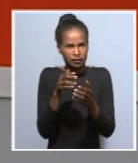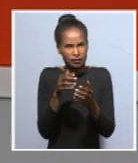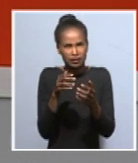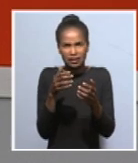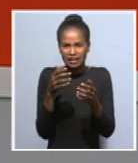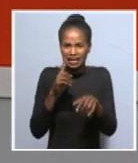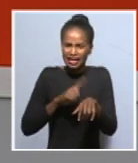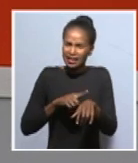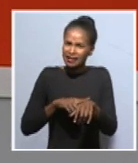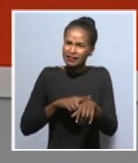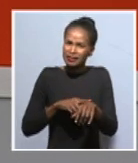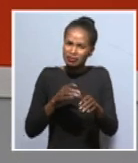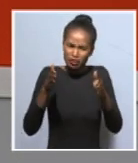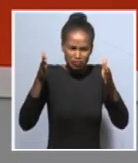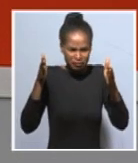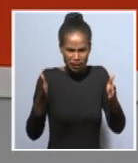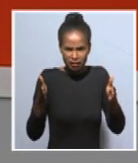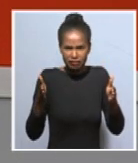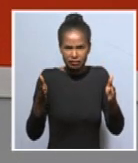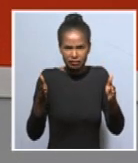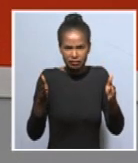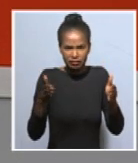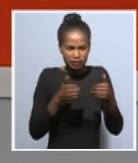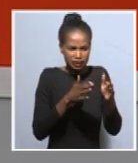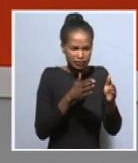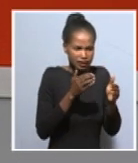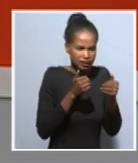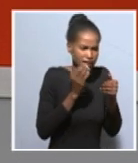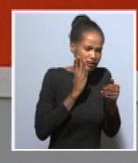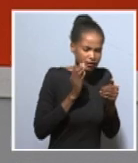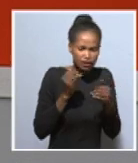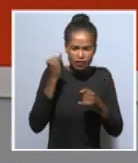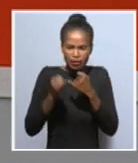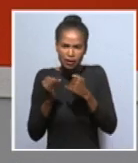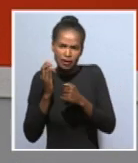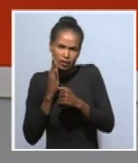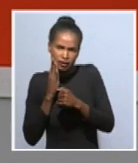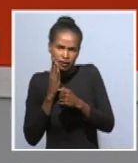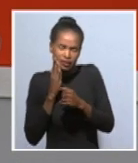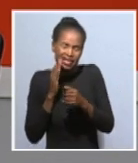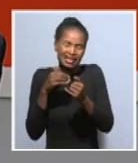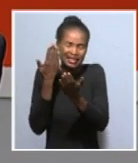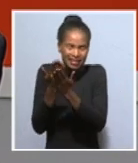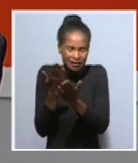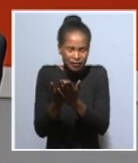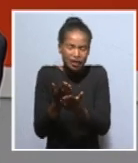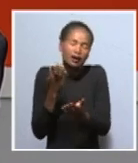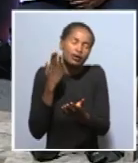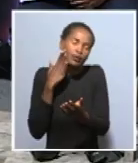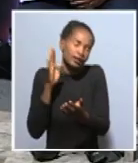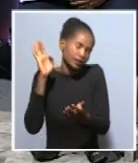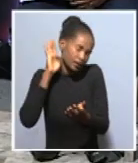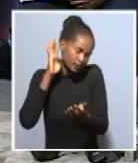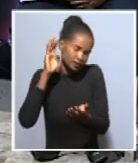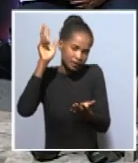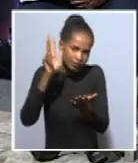any time frame for a person to expect his outcome or the result, whether this loan has been approved